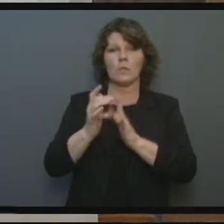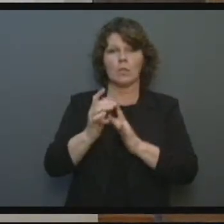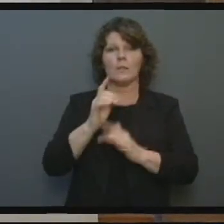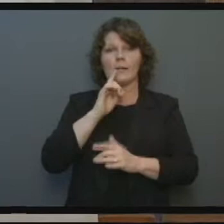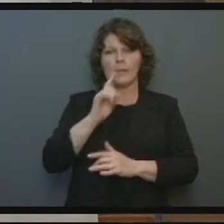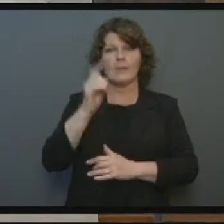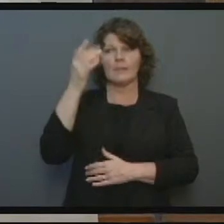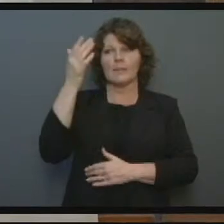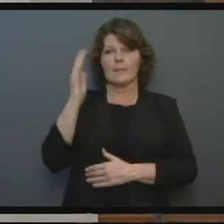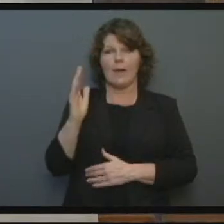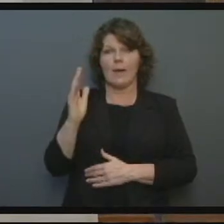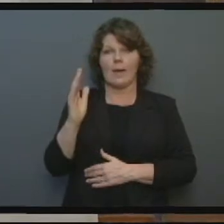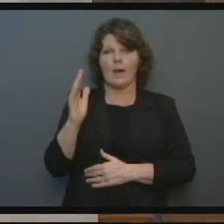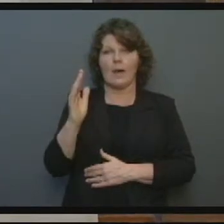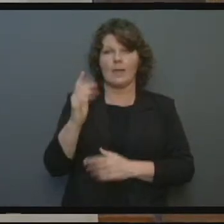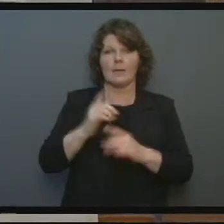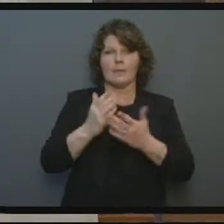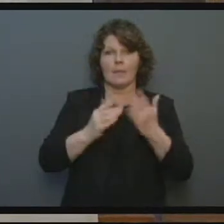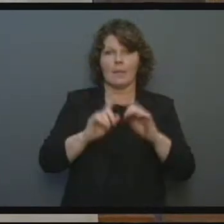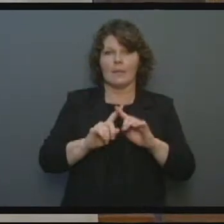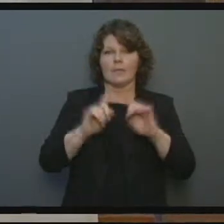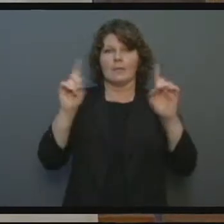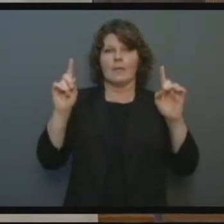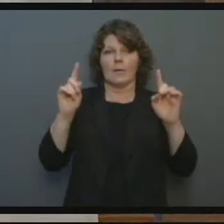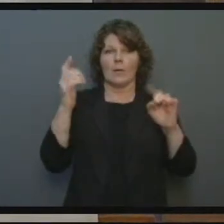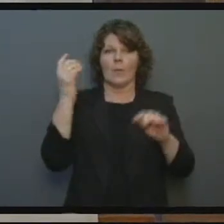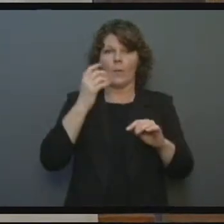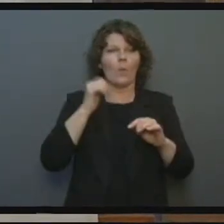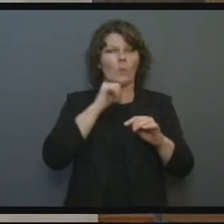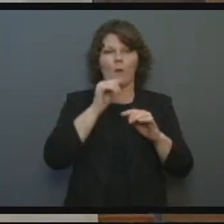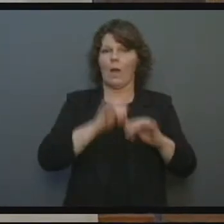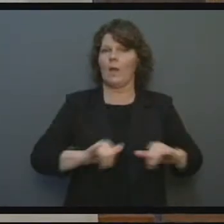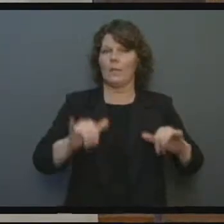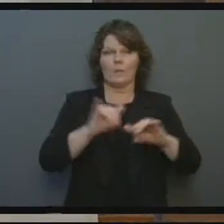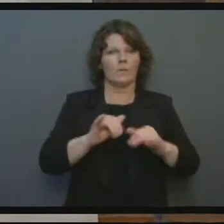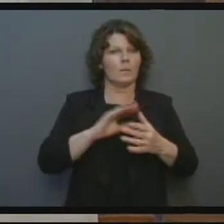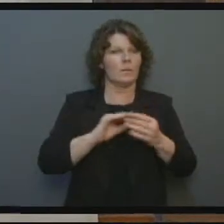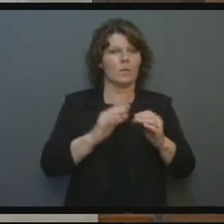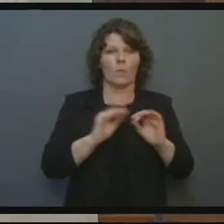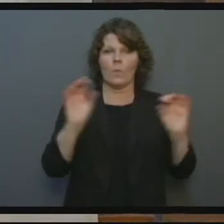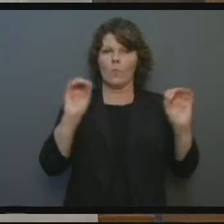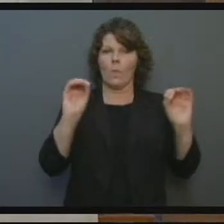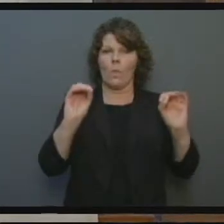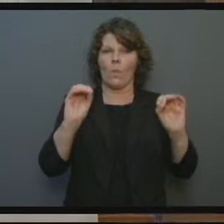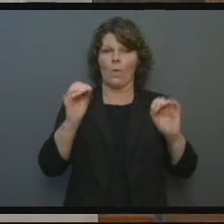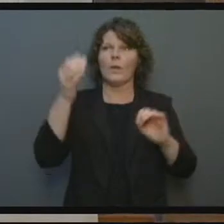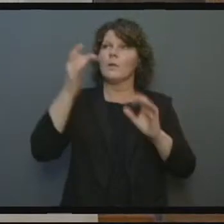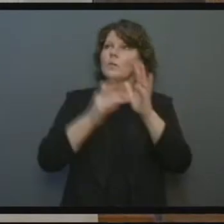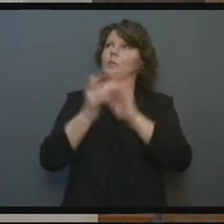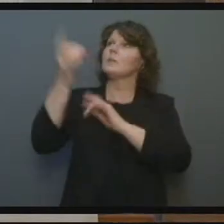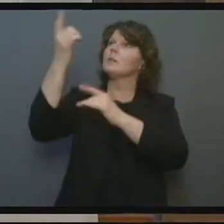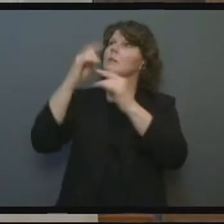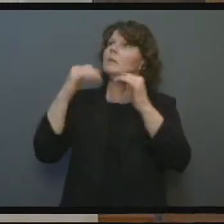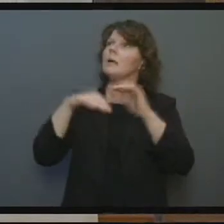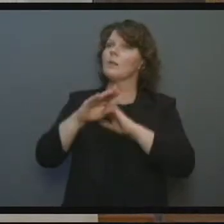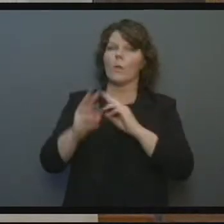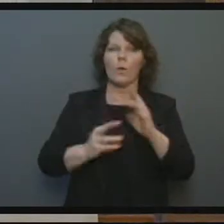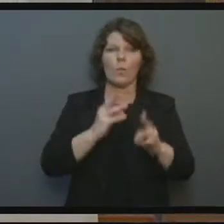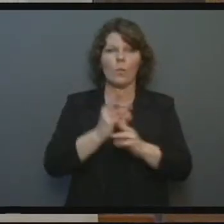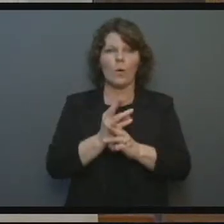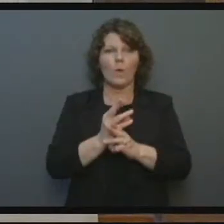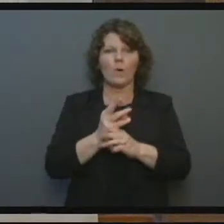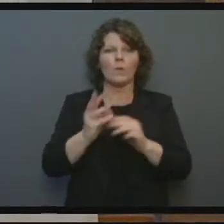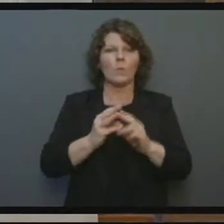That he really was something different. That it wasn't the same old story after all. The light had come into the world, and the